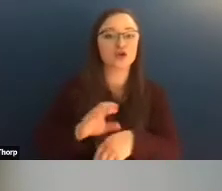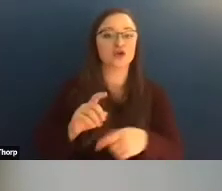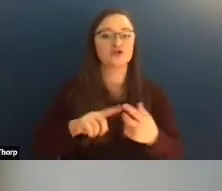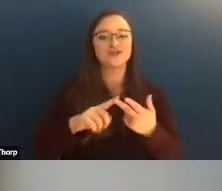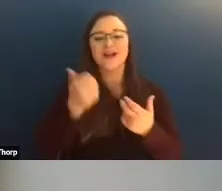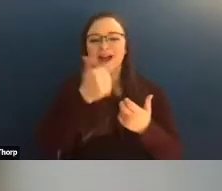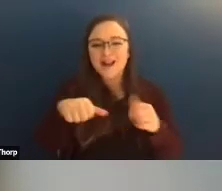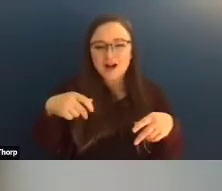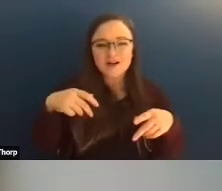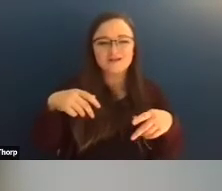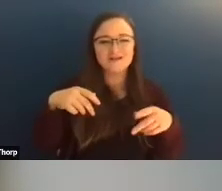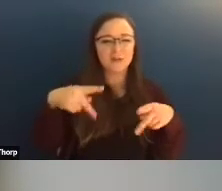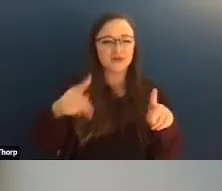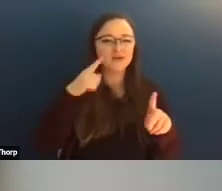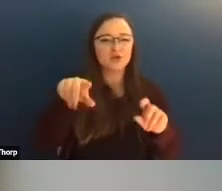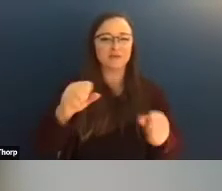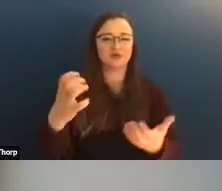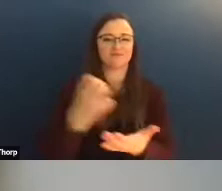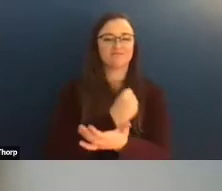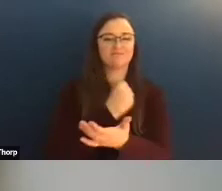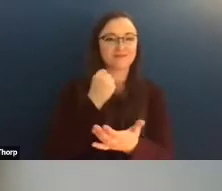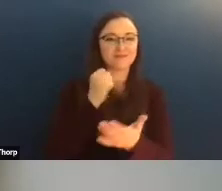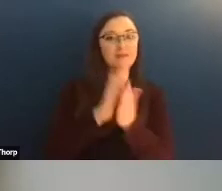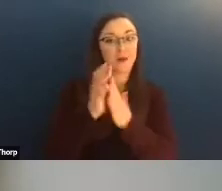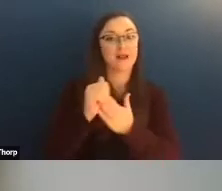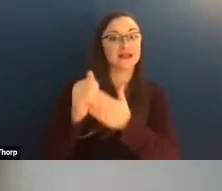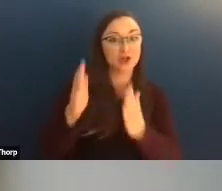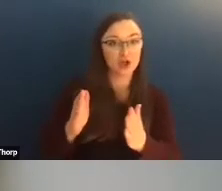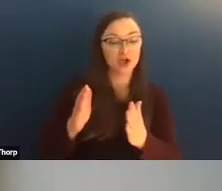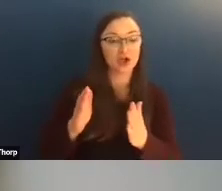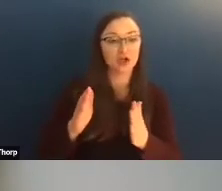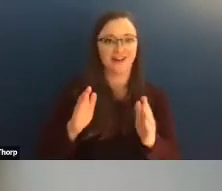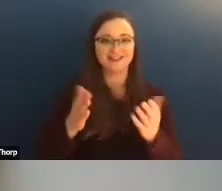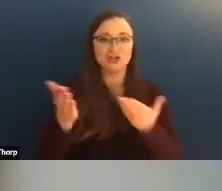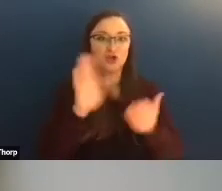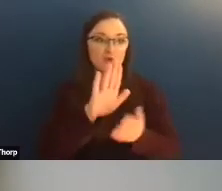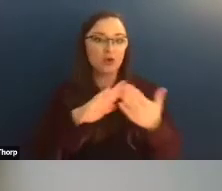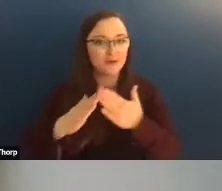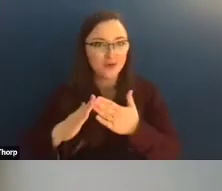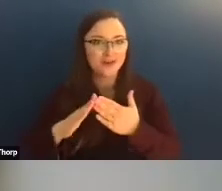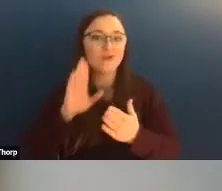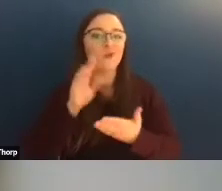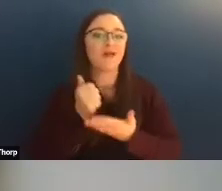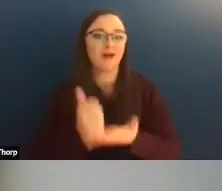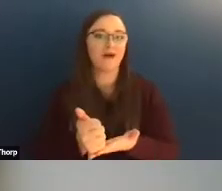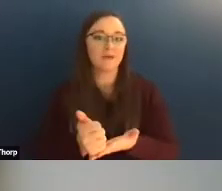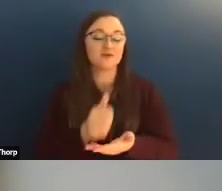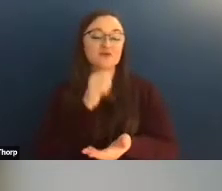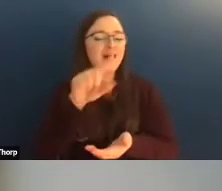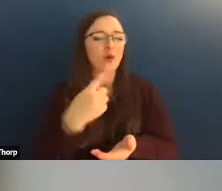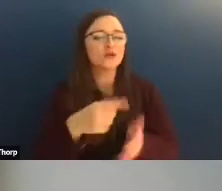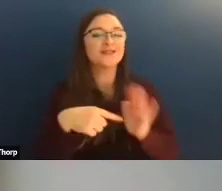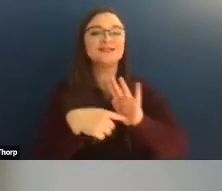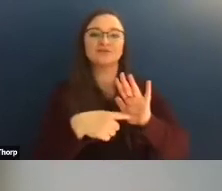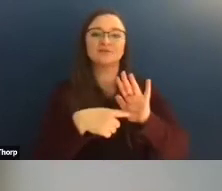any opportunities to really be a leader, to give back and serve your community can be very, very helpful to not only demonstrate